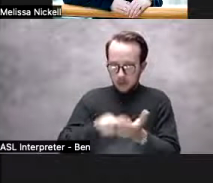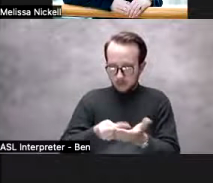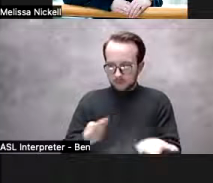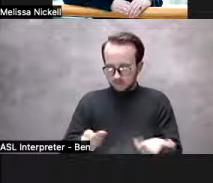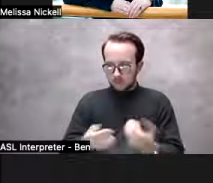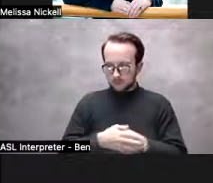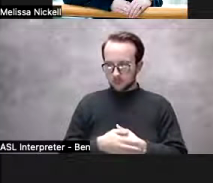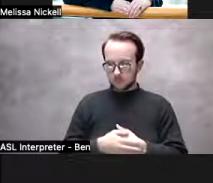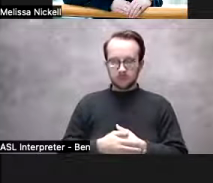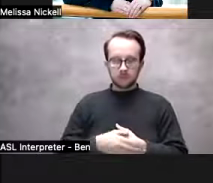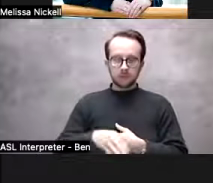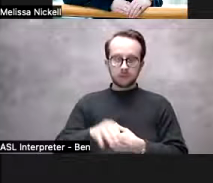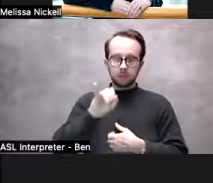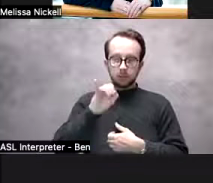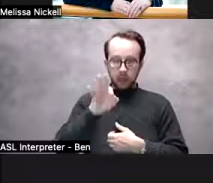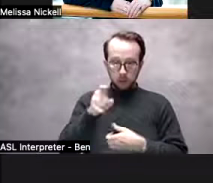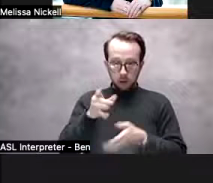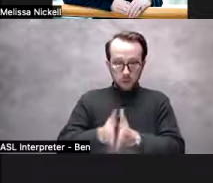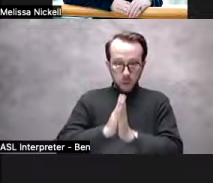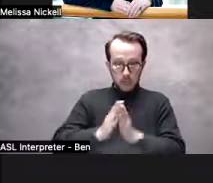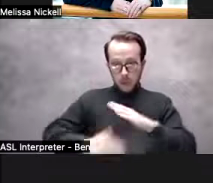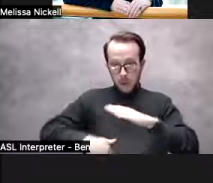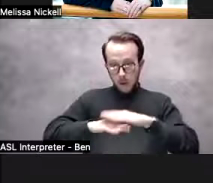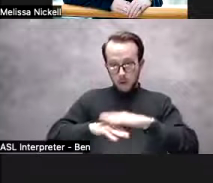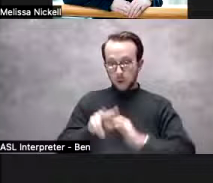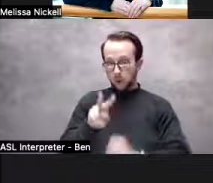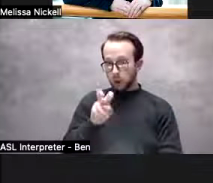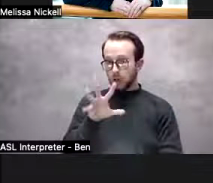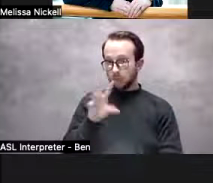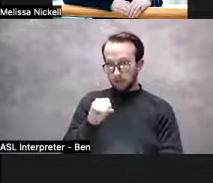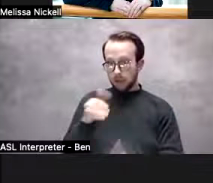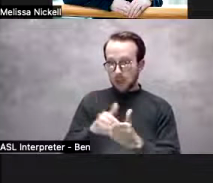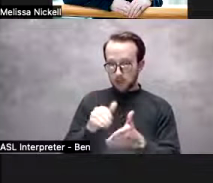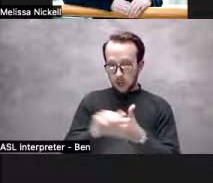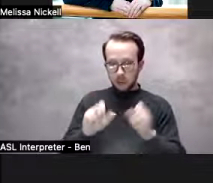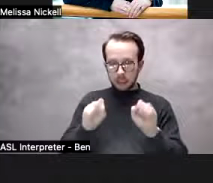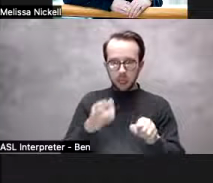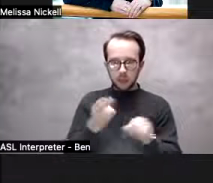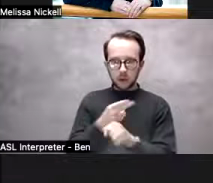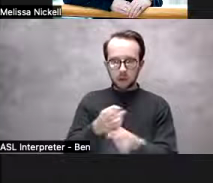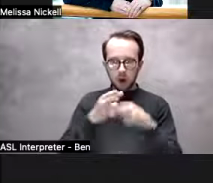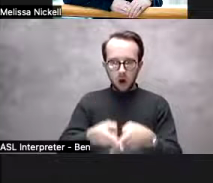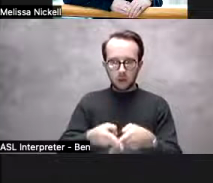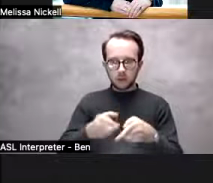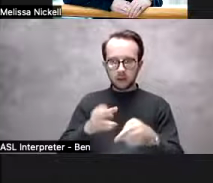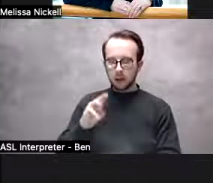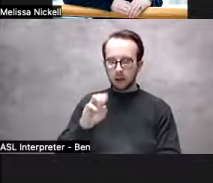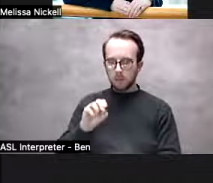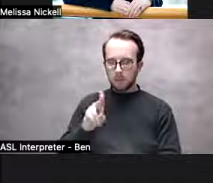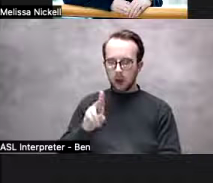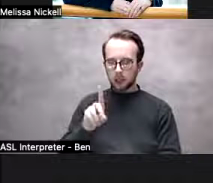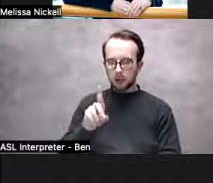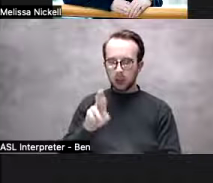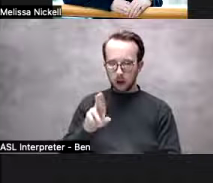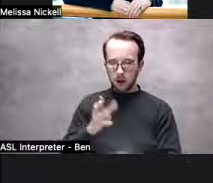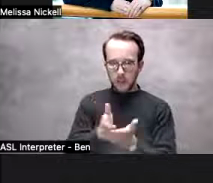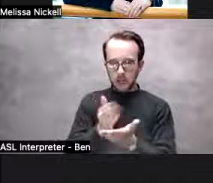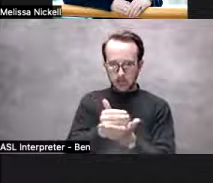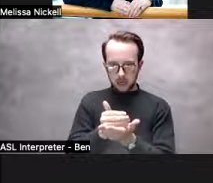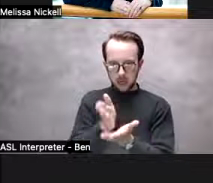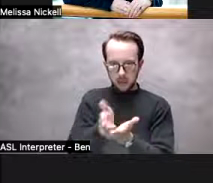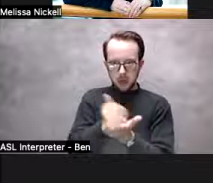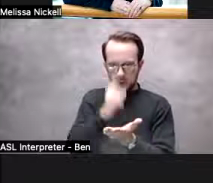are requesting up to $250,000, you can use a modular budget. So the budgeting for the grant, as